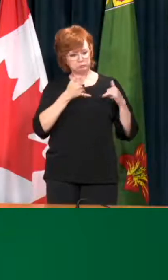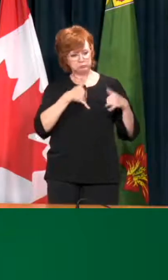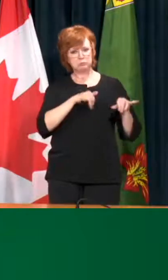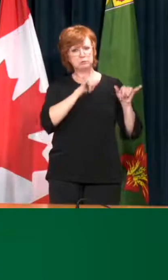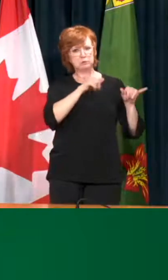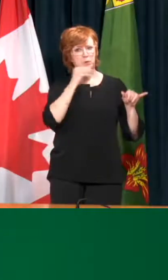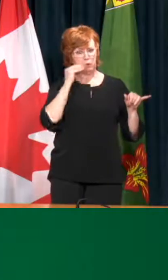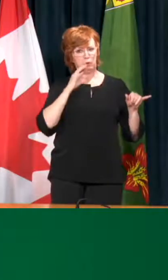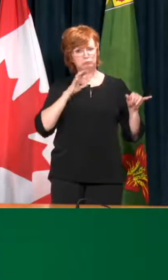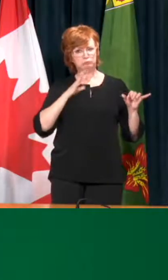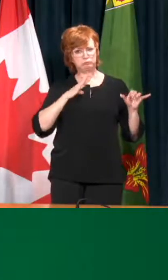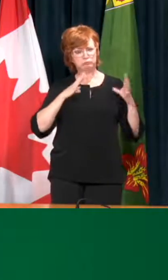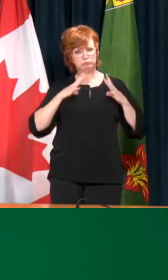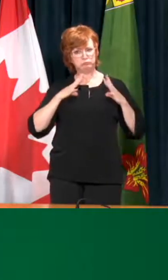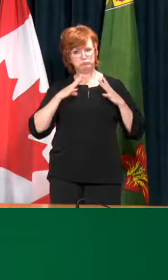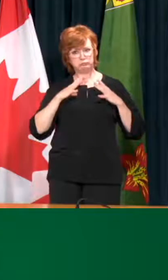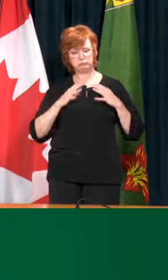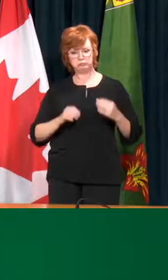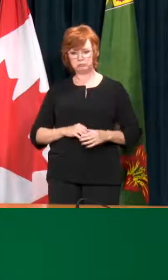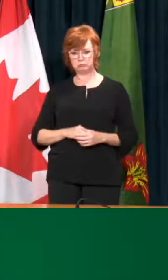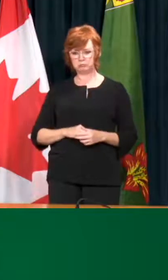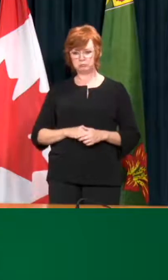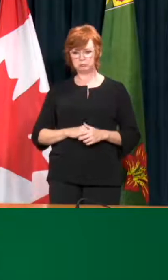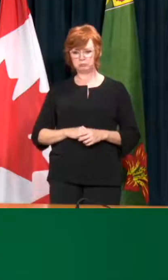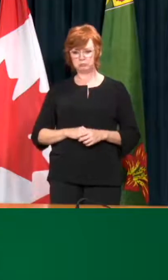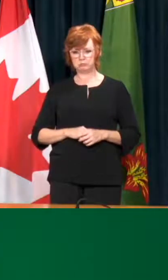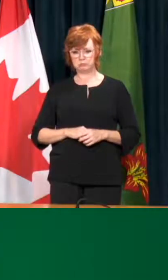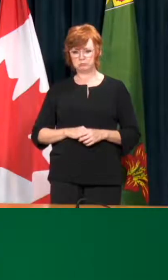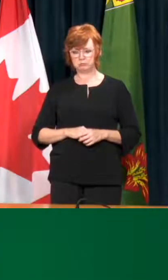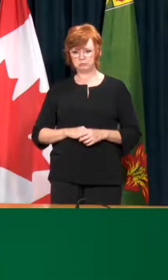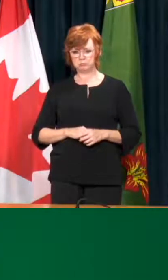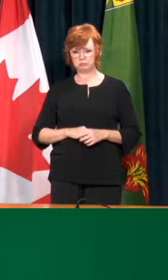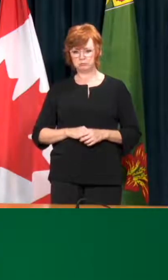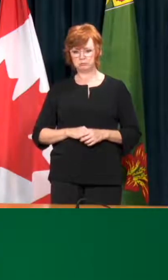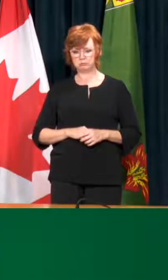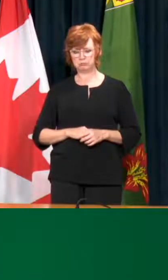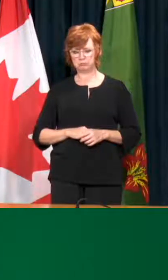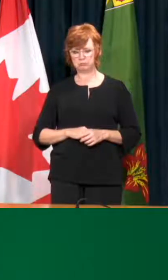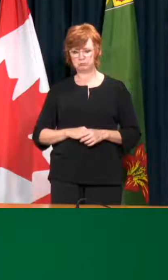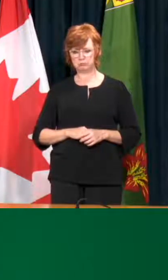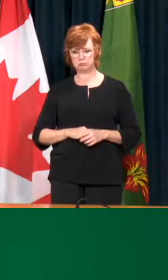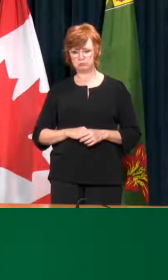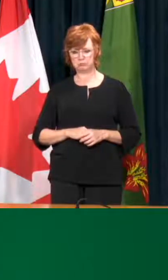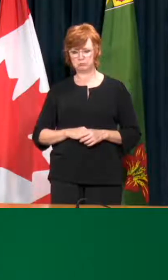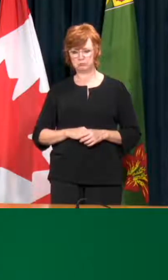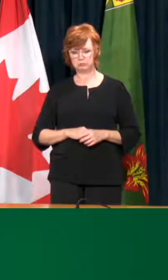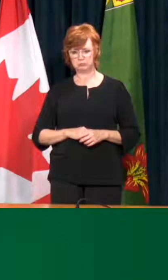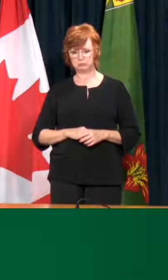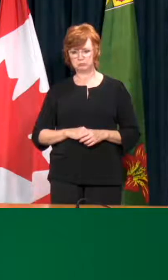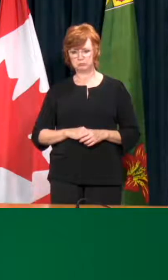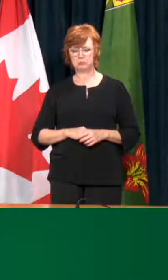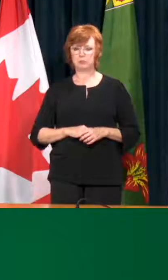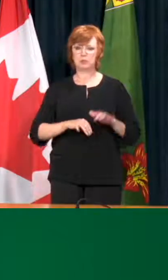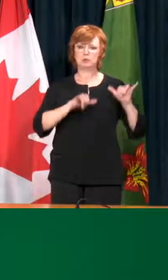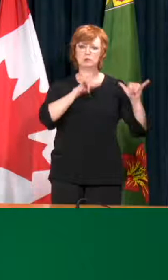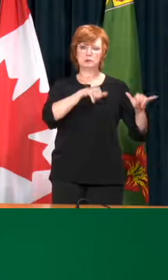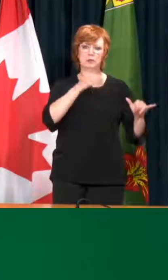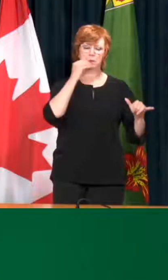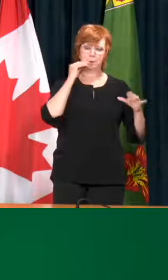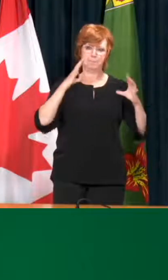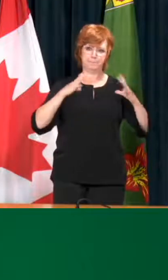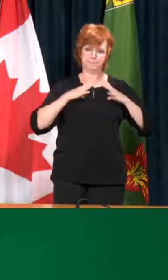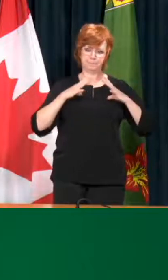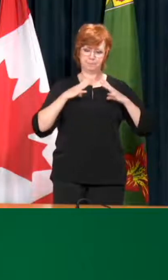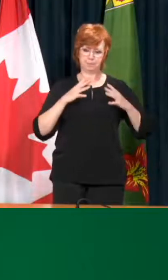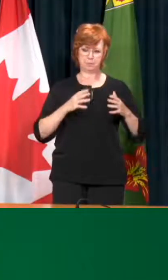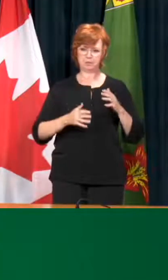false negative. So you should still remain at home till you're asymptomatic. But in most cases, it may not be COVID, but that still